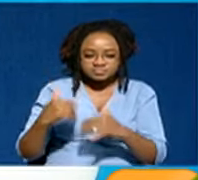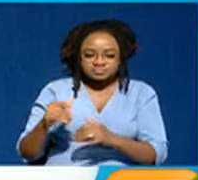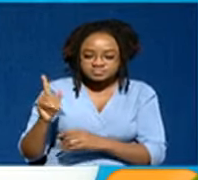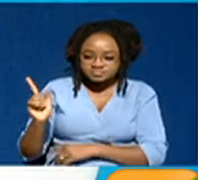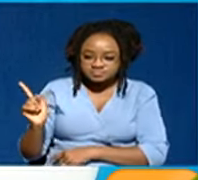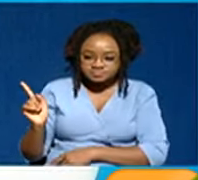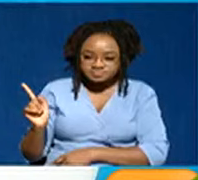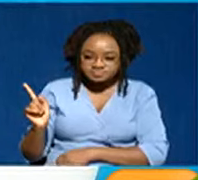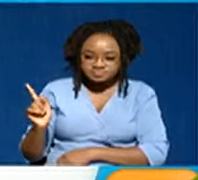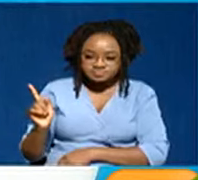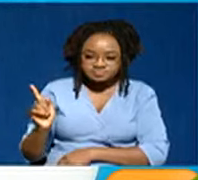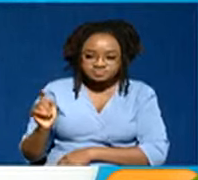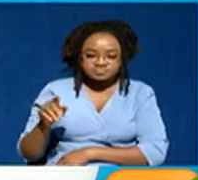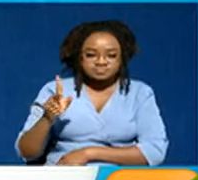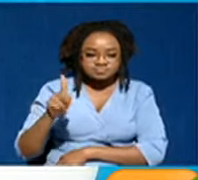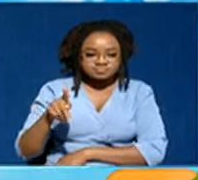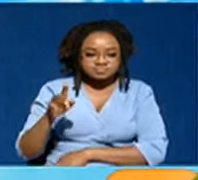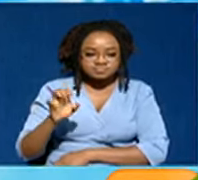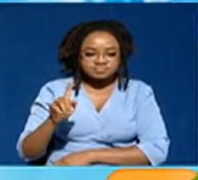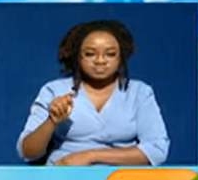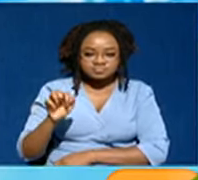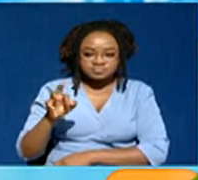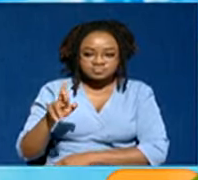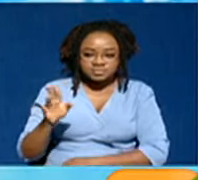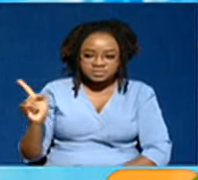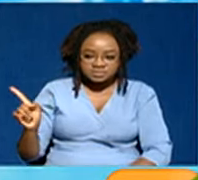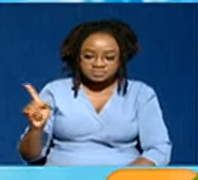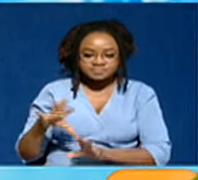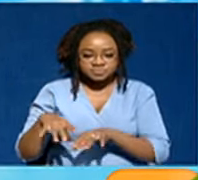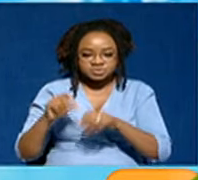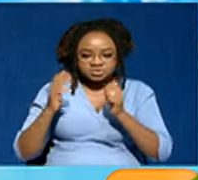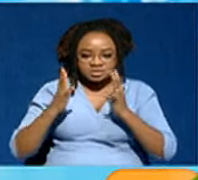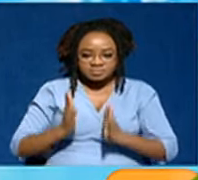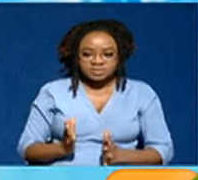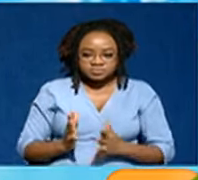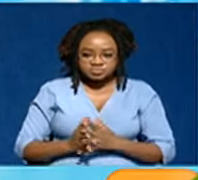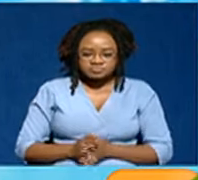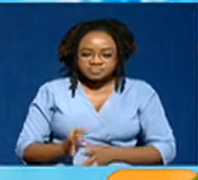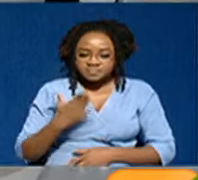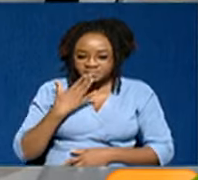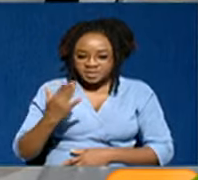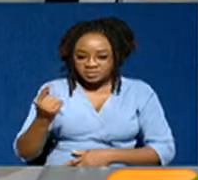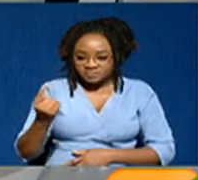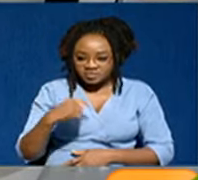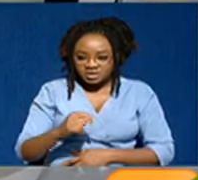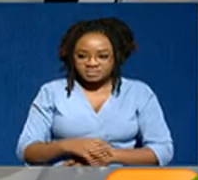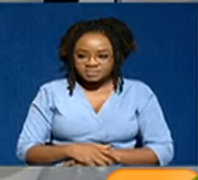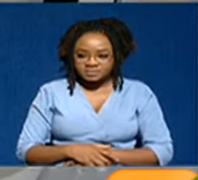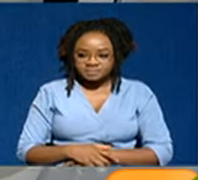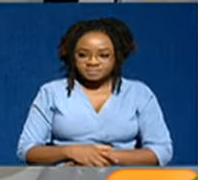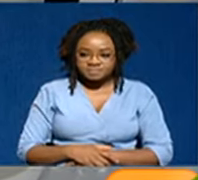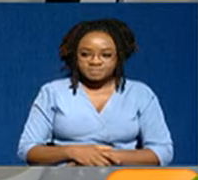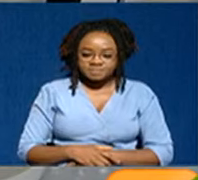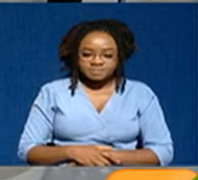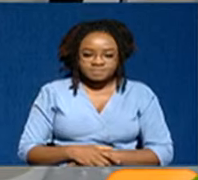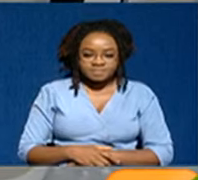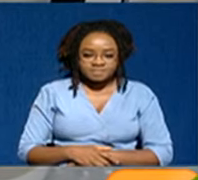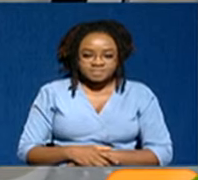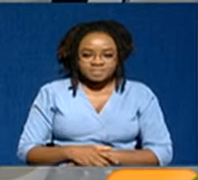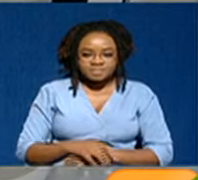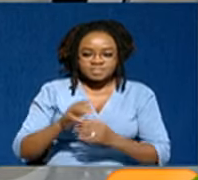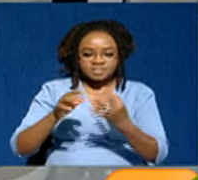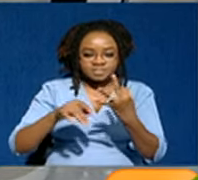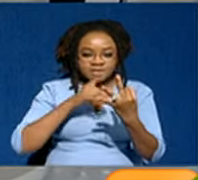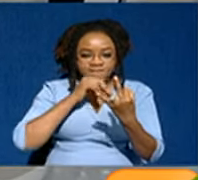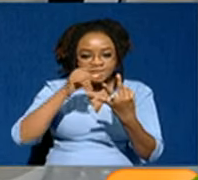is the Chairperson, Kenya Union of Clinical Officers. Thank you very much for making time. And Matende Chero, I'll start with you on this. What is this